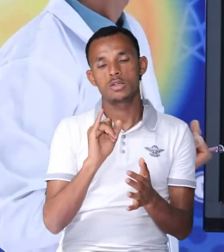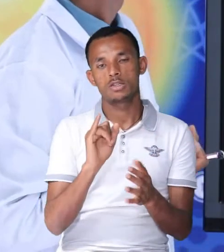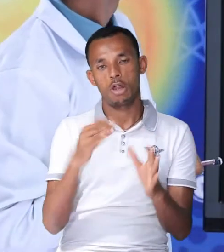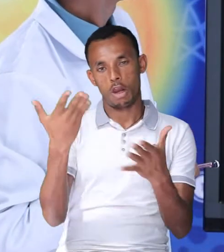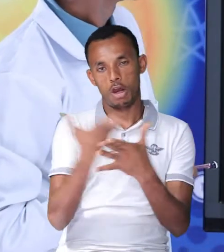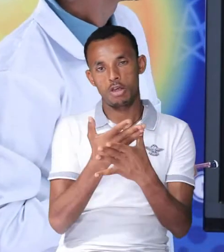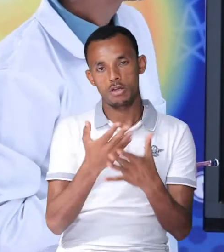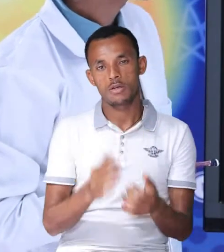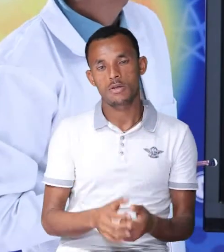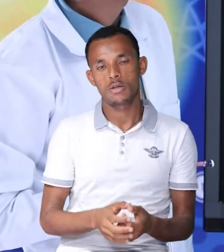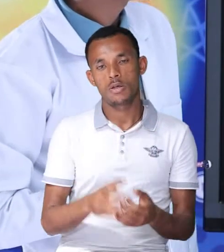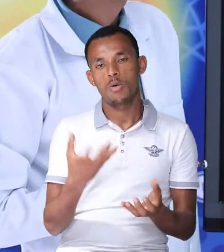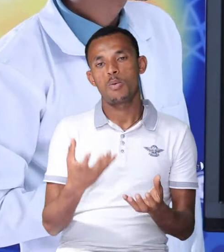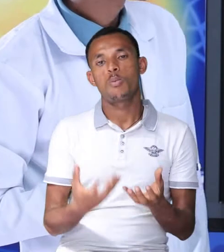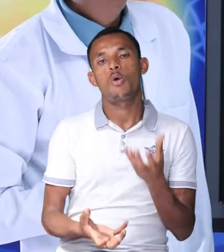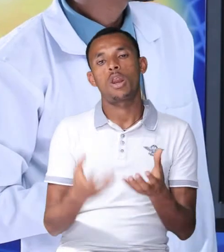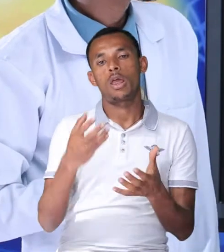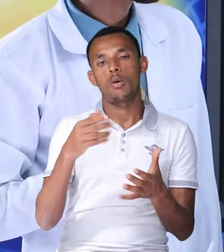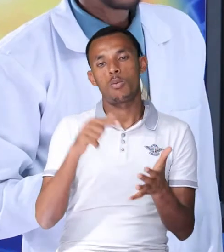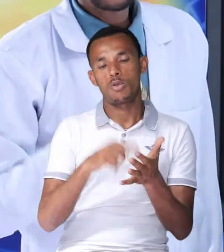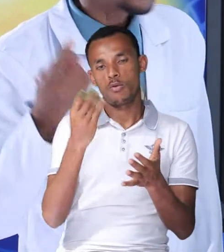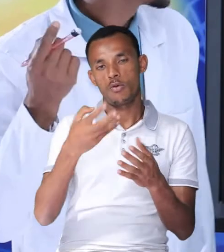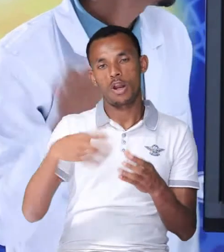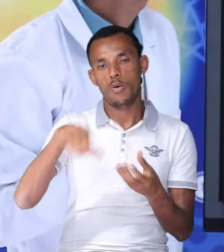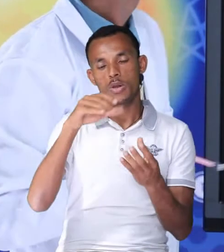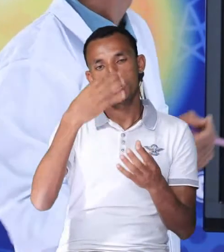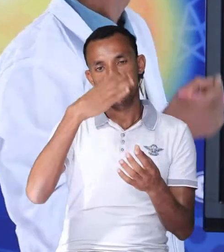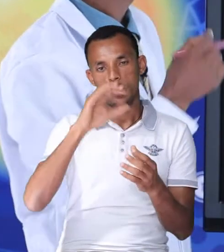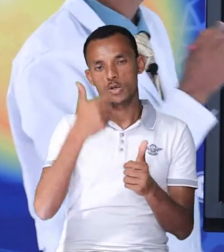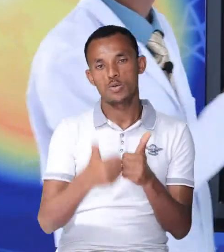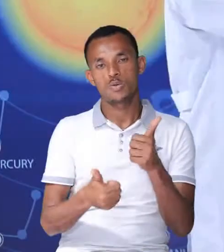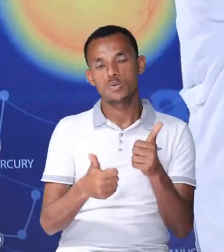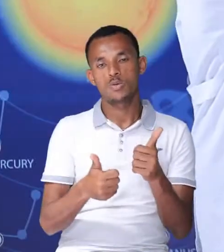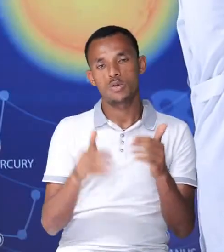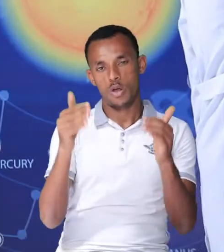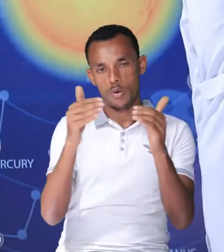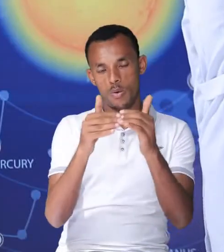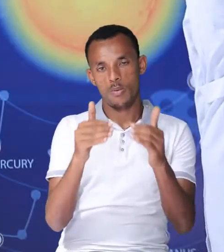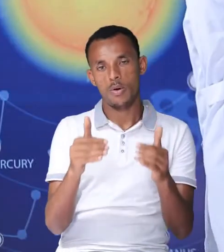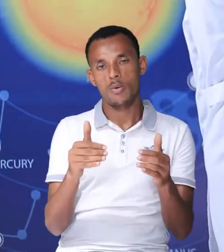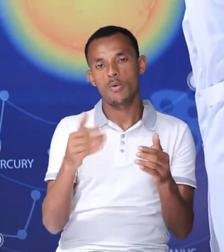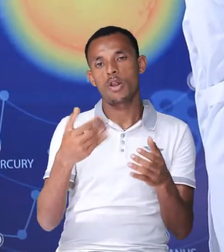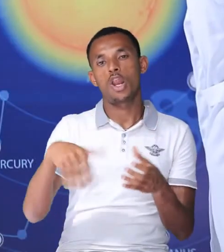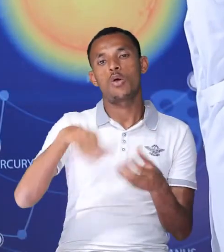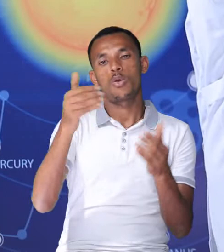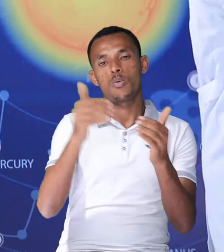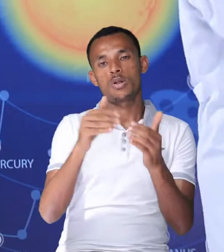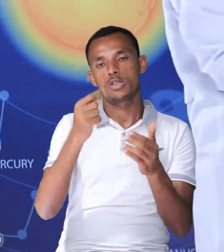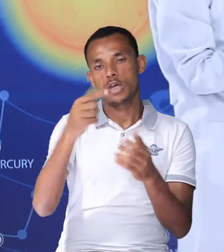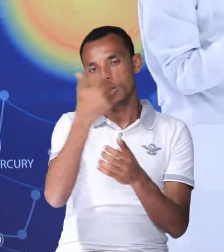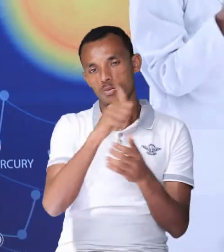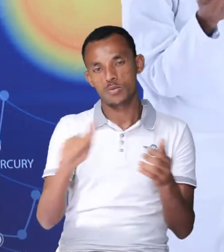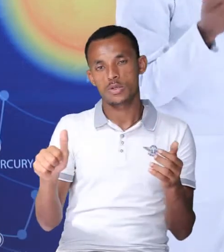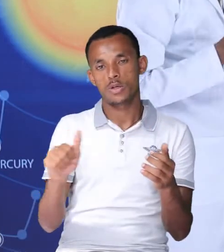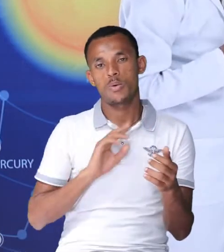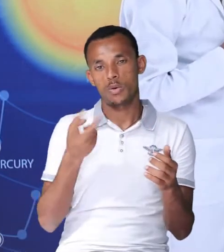reached. Boiling point of a liquid is the temperature at which equilibrium vapor pressure of a liquid equals the atmospheric that